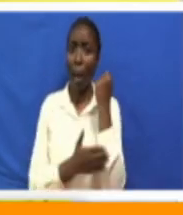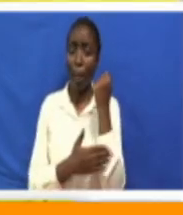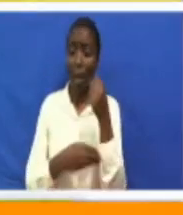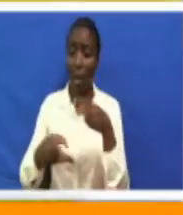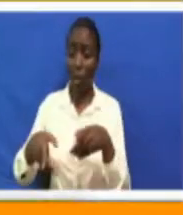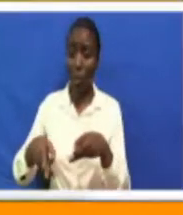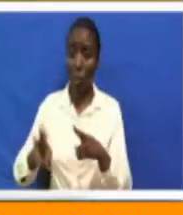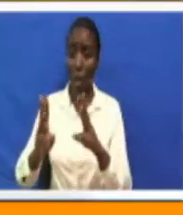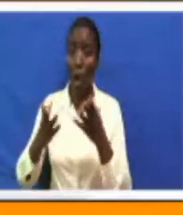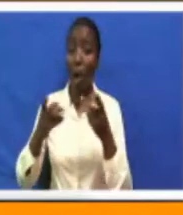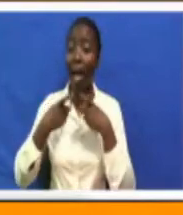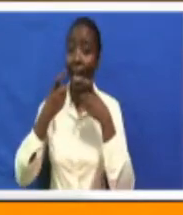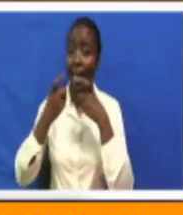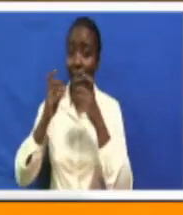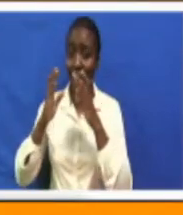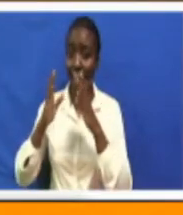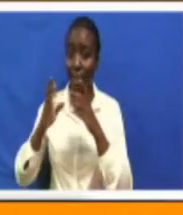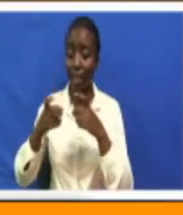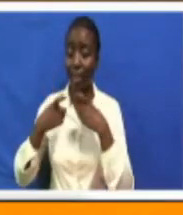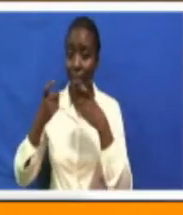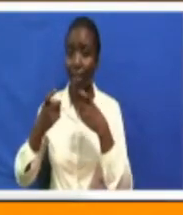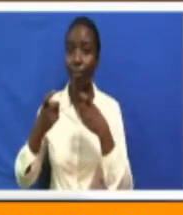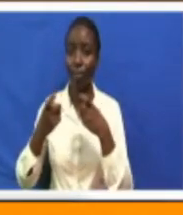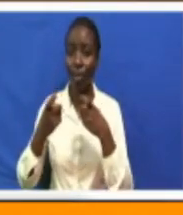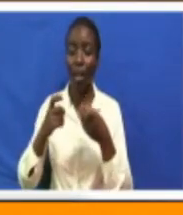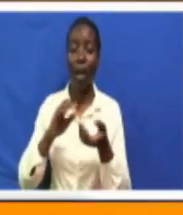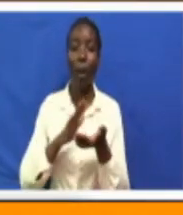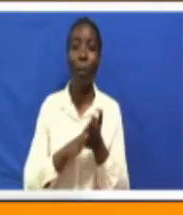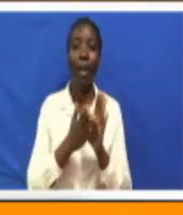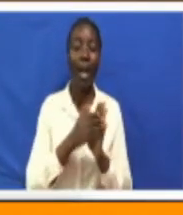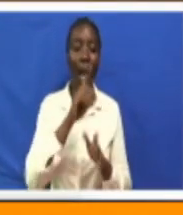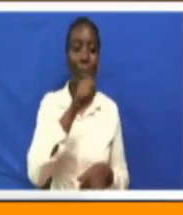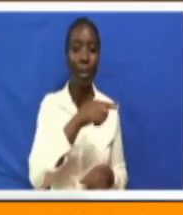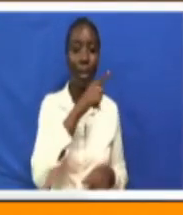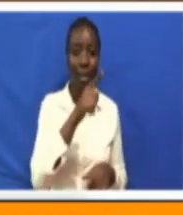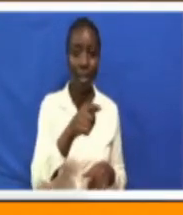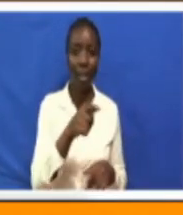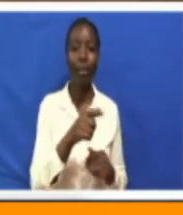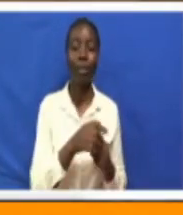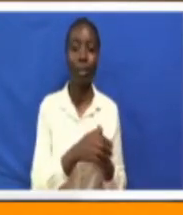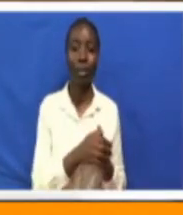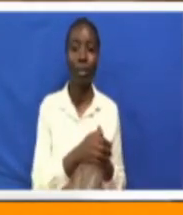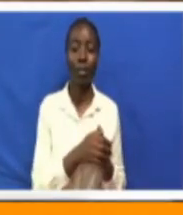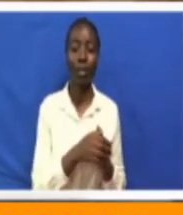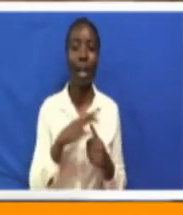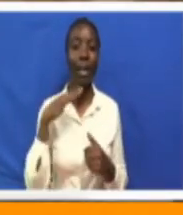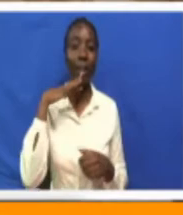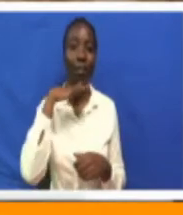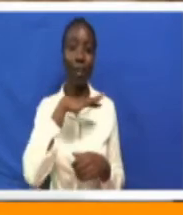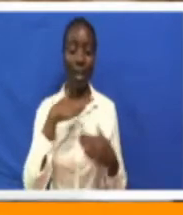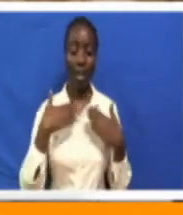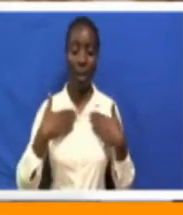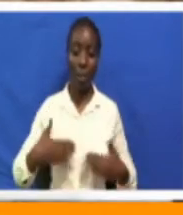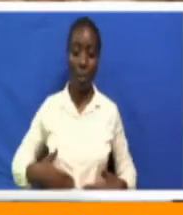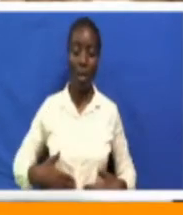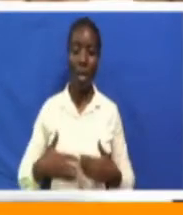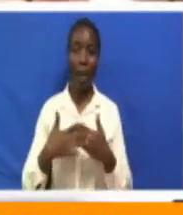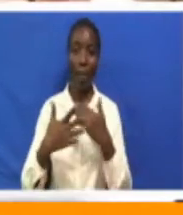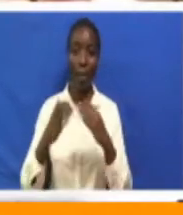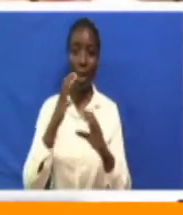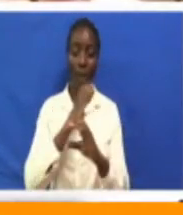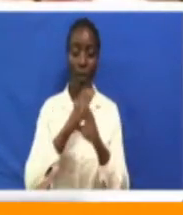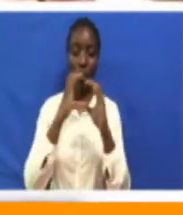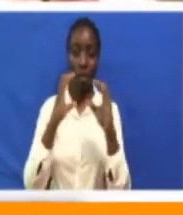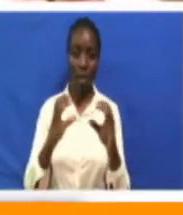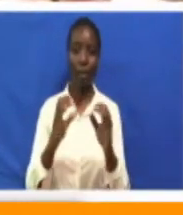would be guilty of profaning the body and the blood of our Lord Jesus Christ so he